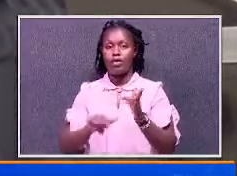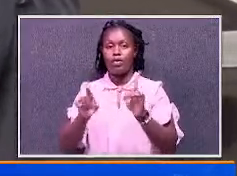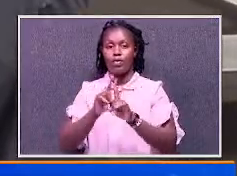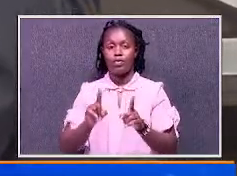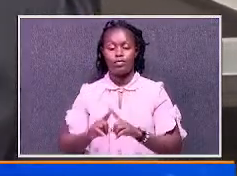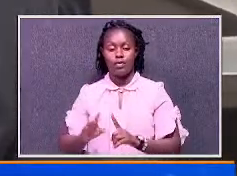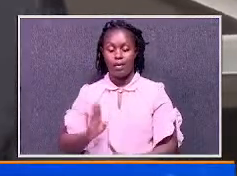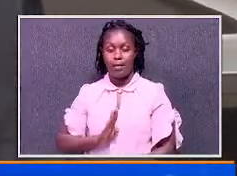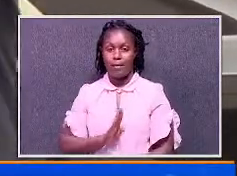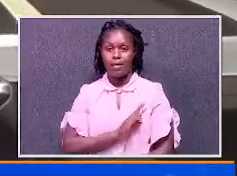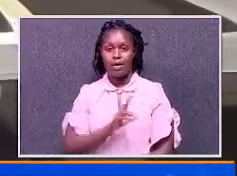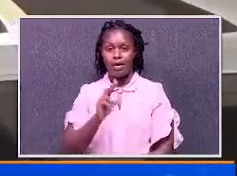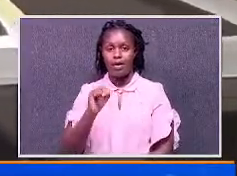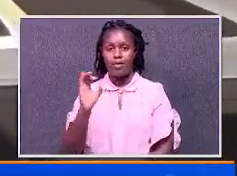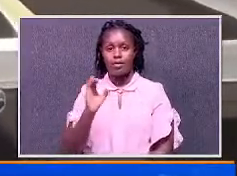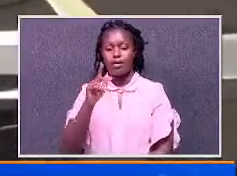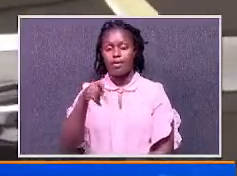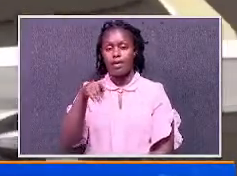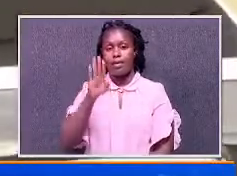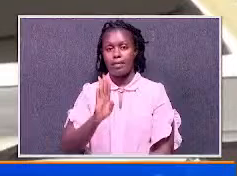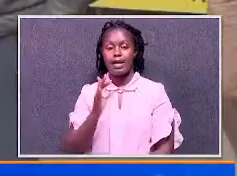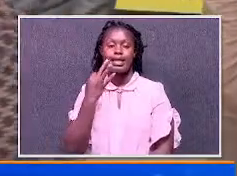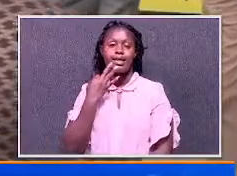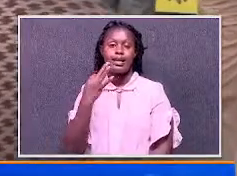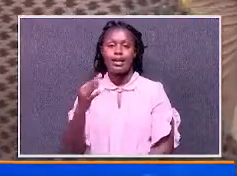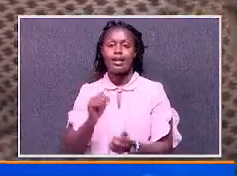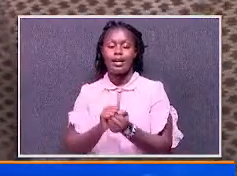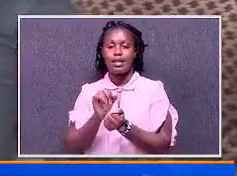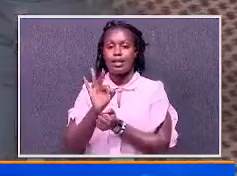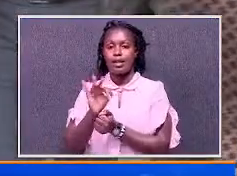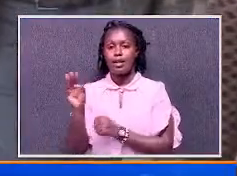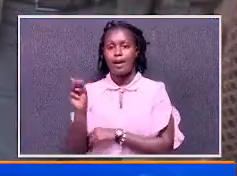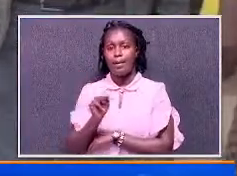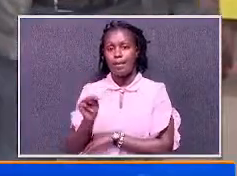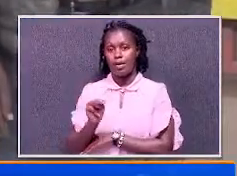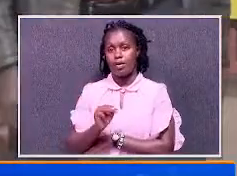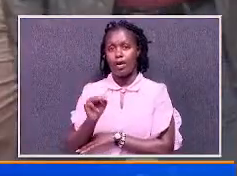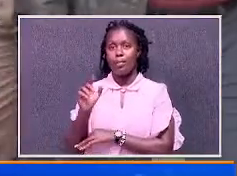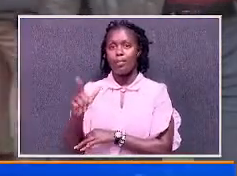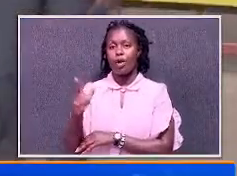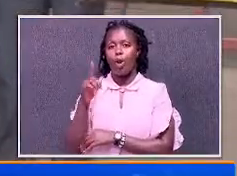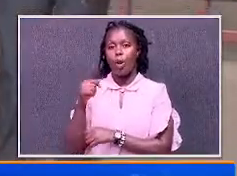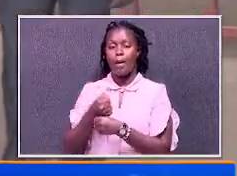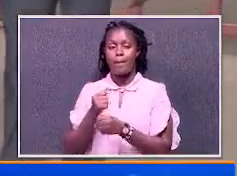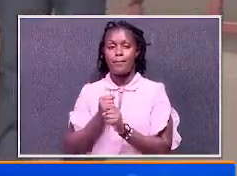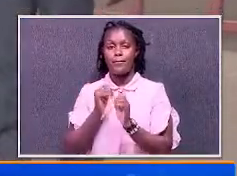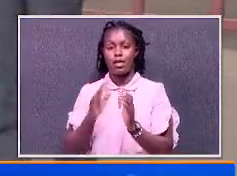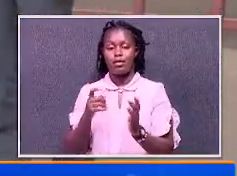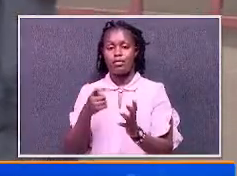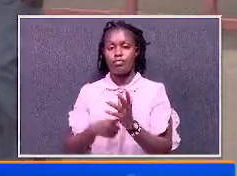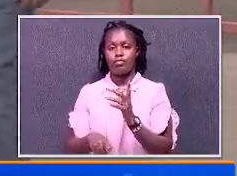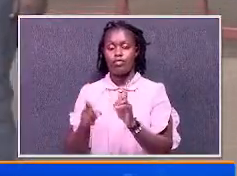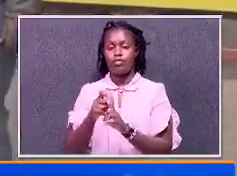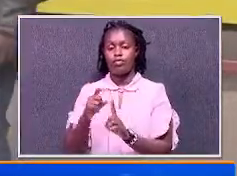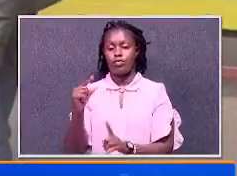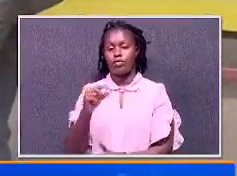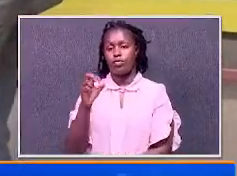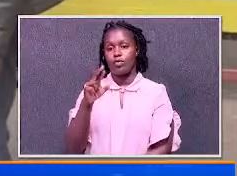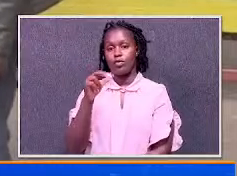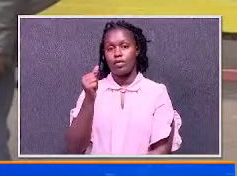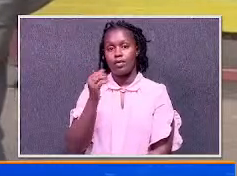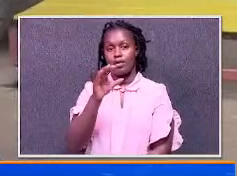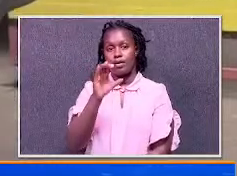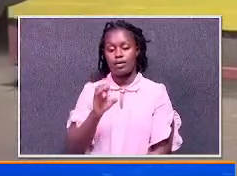Board NCPB 313 million shillings. The legislator was charged alongside Grace Wahungu and